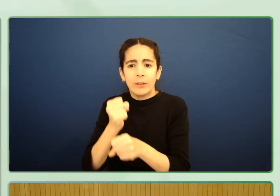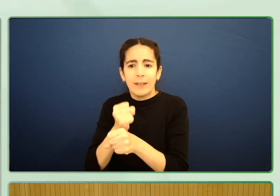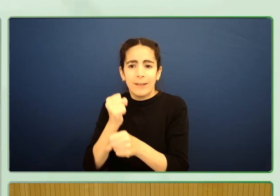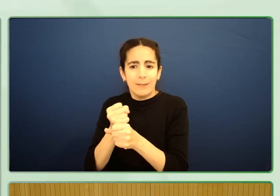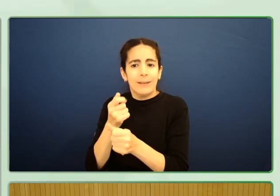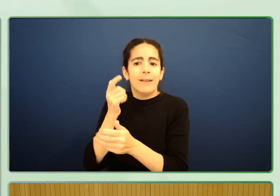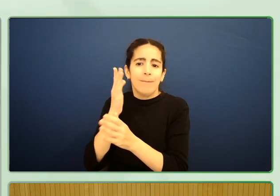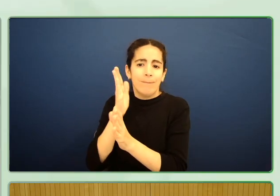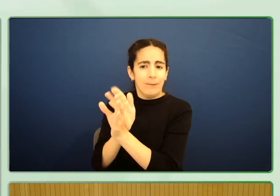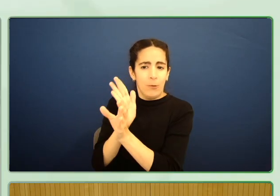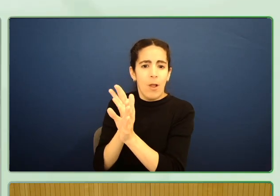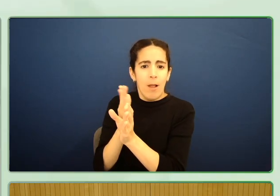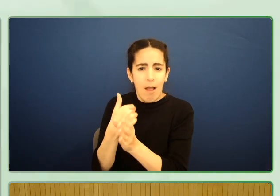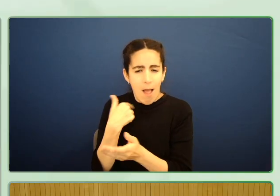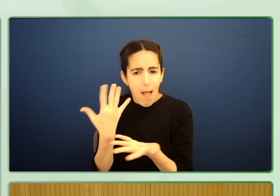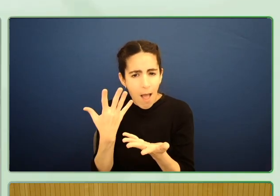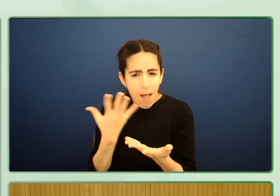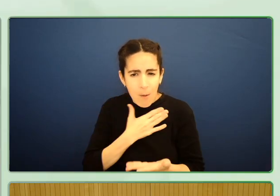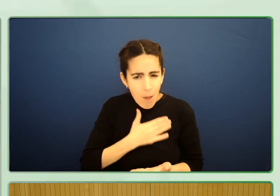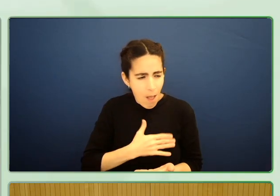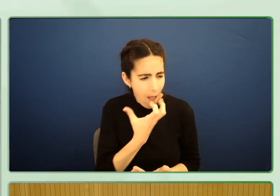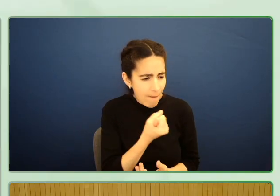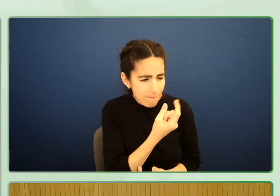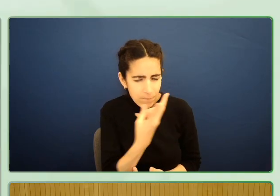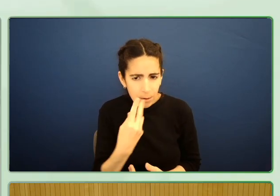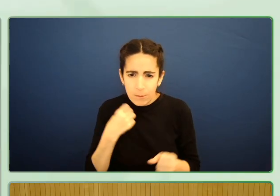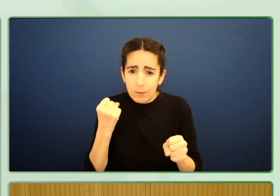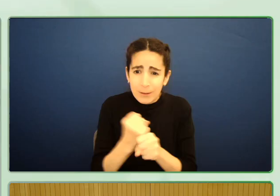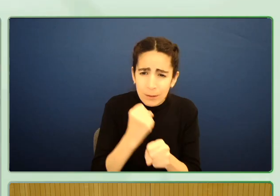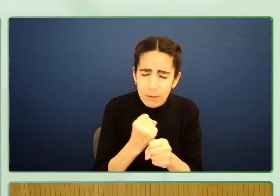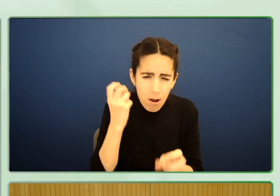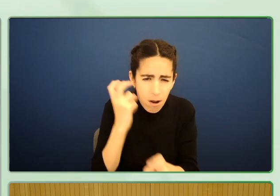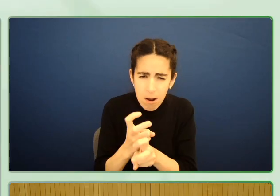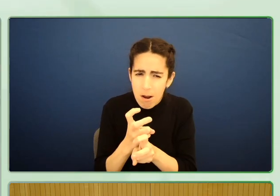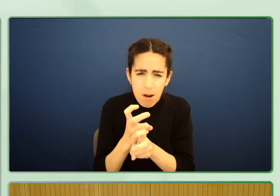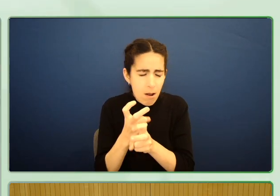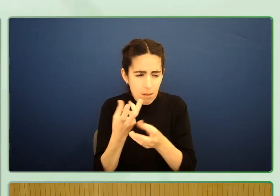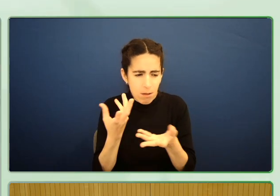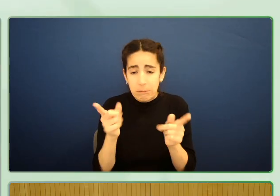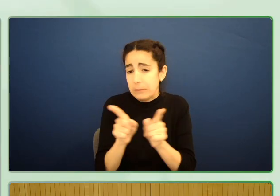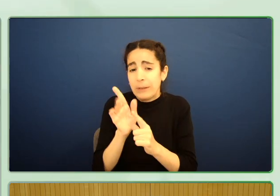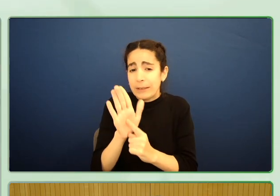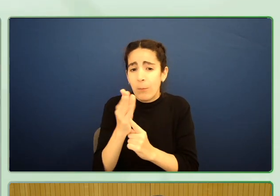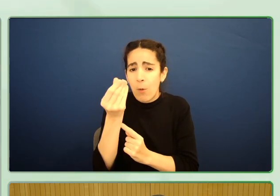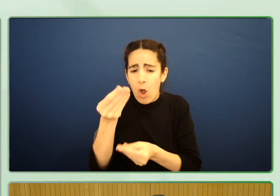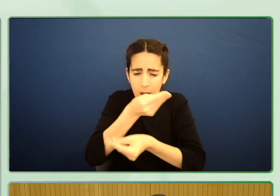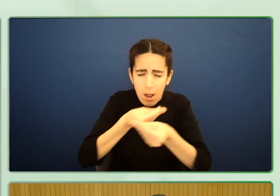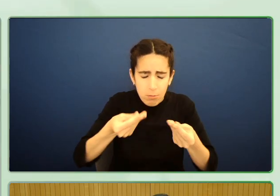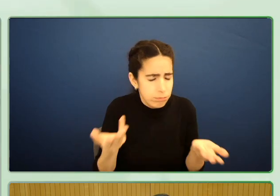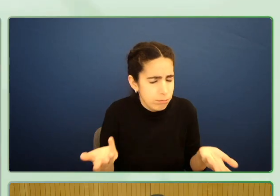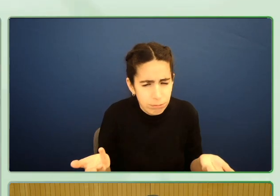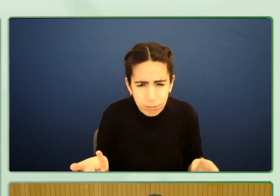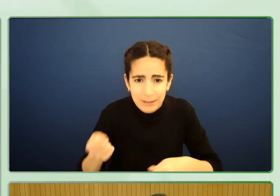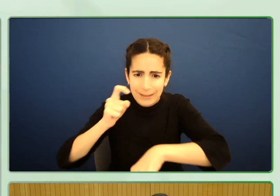be so difficult, like managing money, managing time, cleaning my house, and also